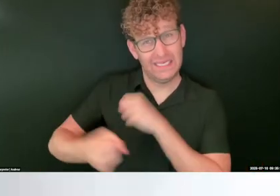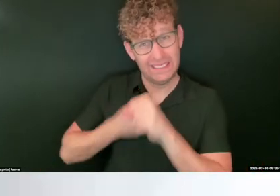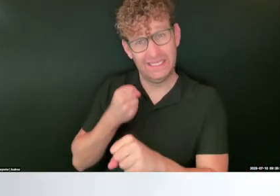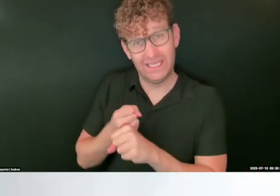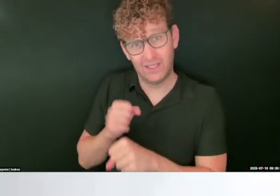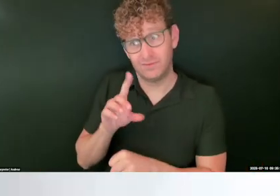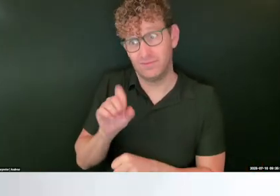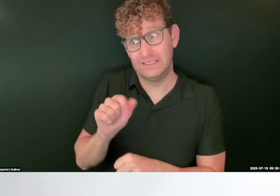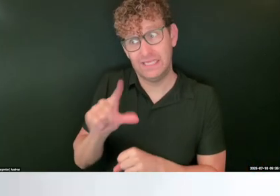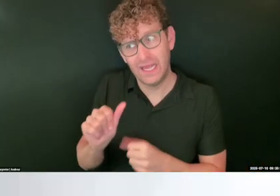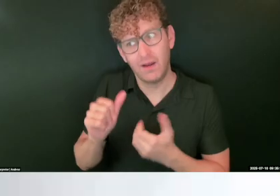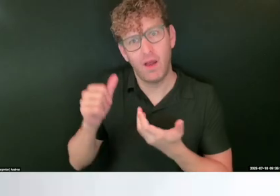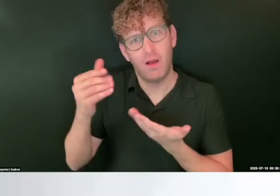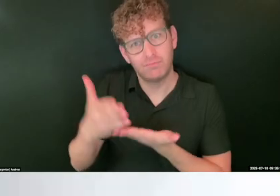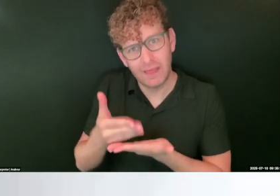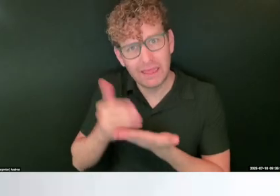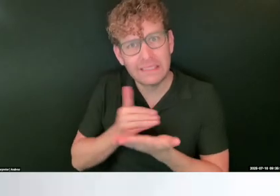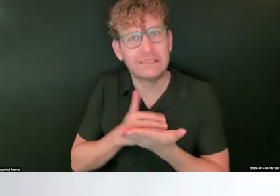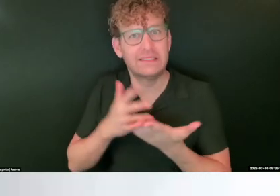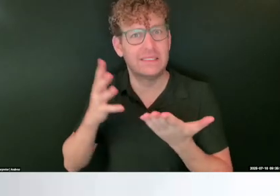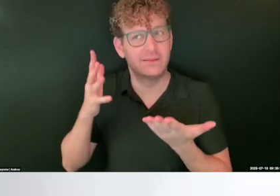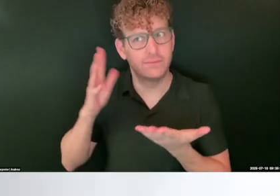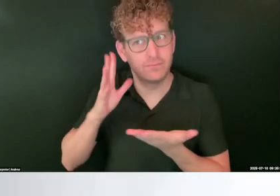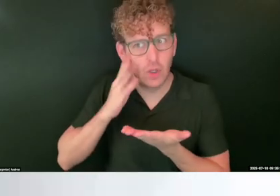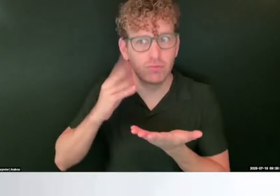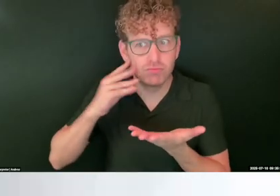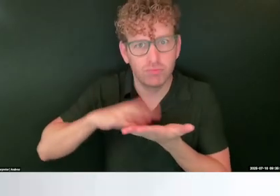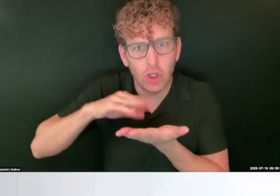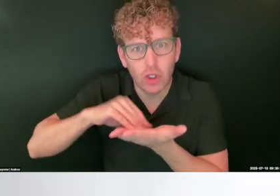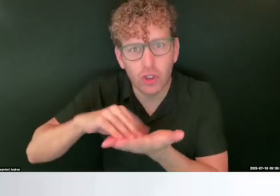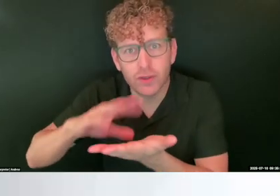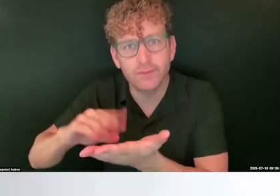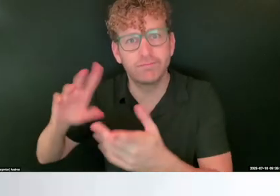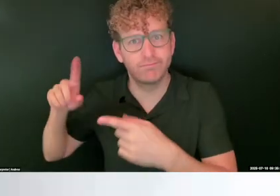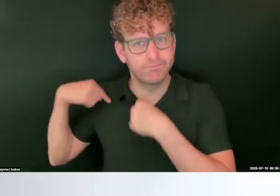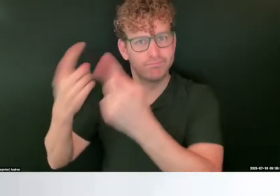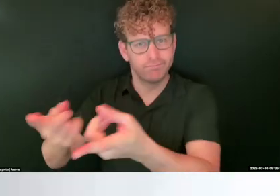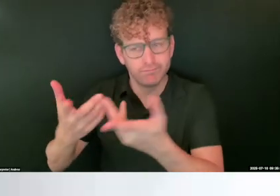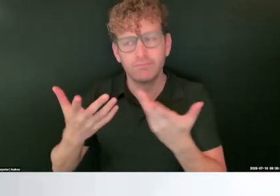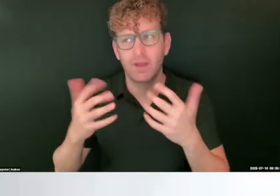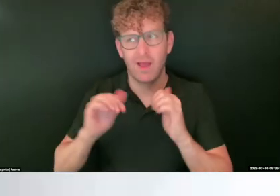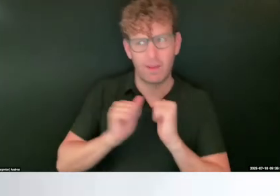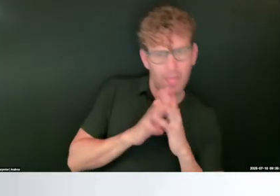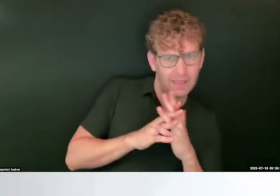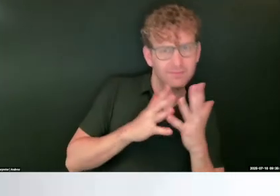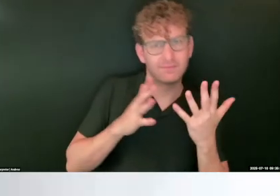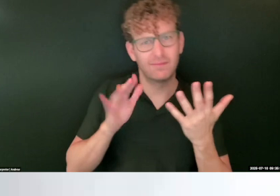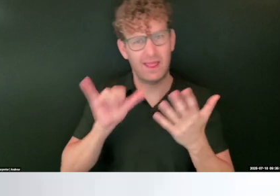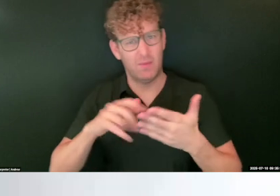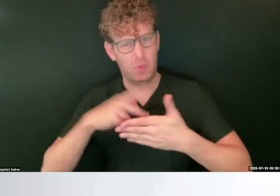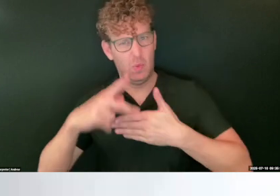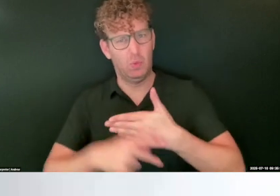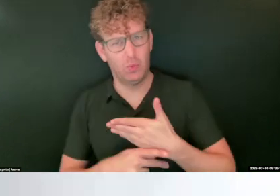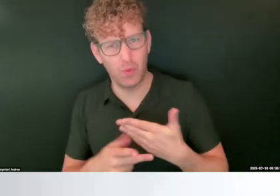implementing Clean Cars for All, the Clean Vehicle Rebate Project, and other light-duty incentive programs. We are using